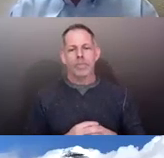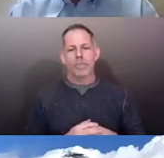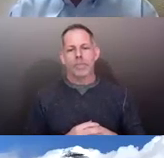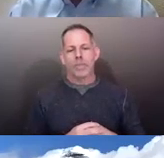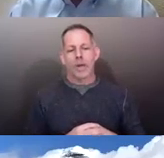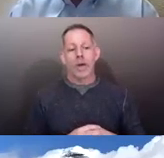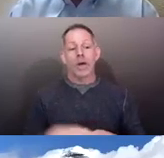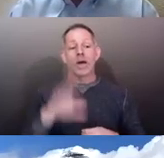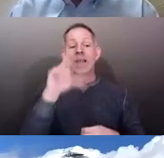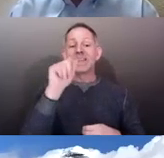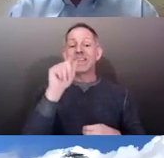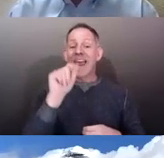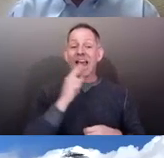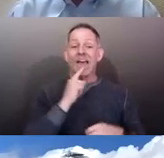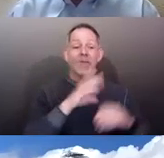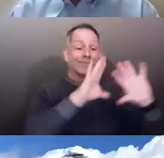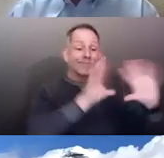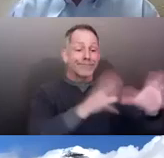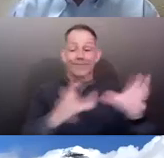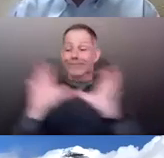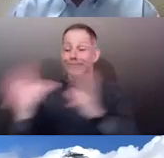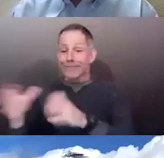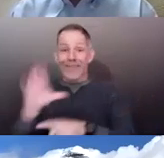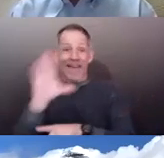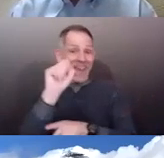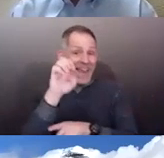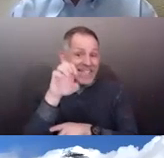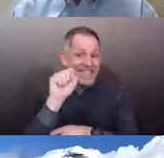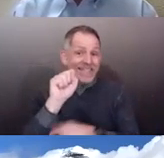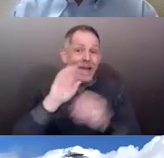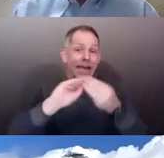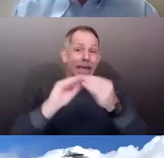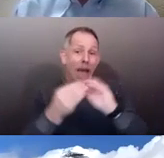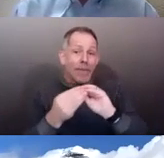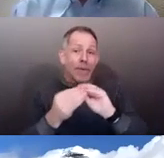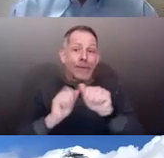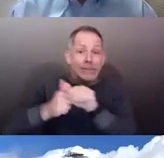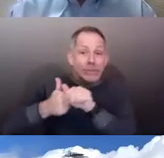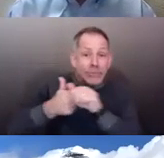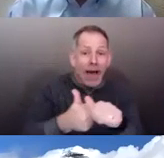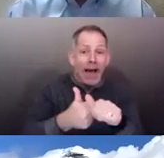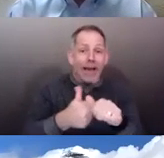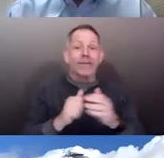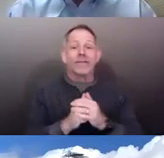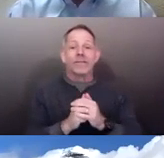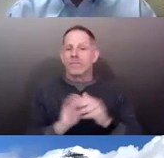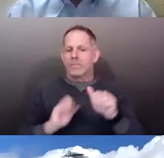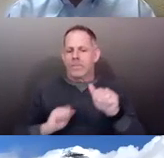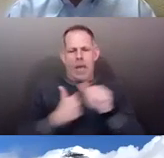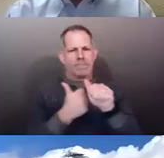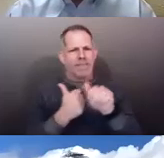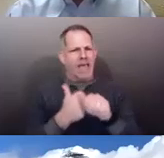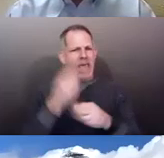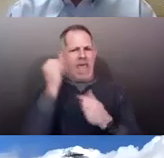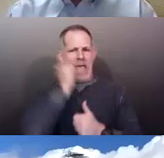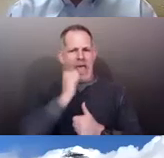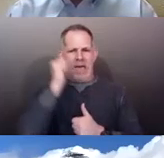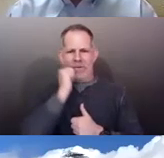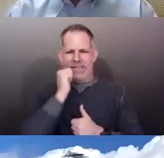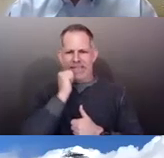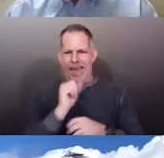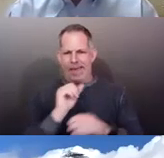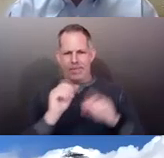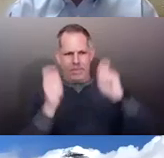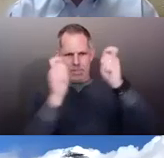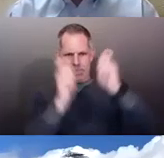our daily updates on the number of cases reported and the most current 2-week rate, that sort of thing.